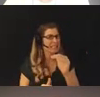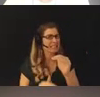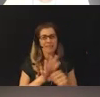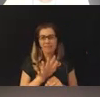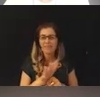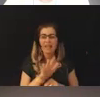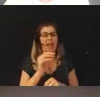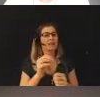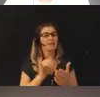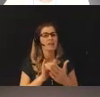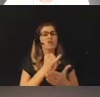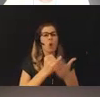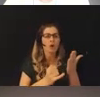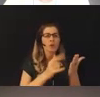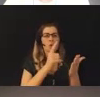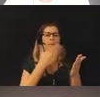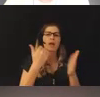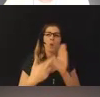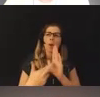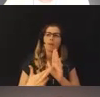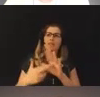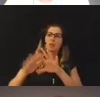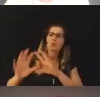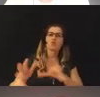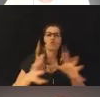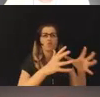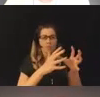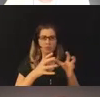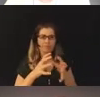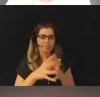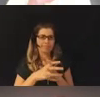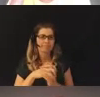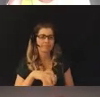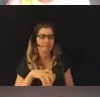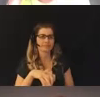and showcase artists that better represent the populations that you serve.